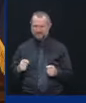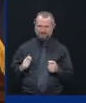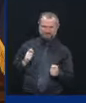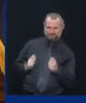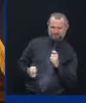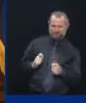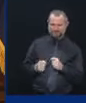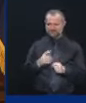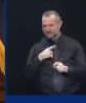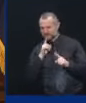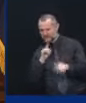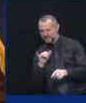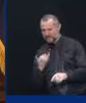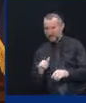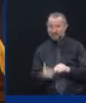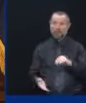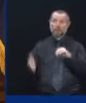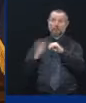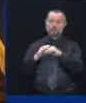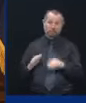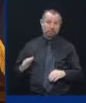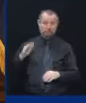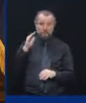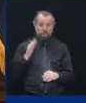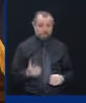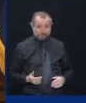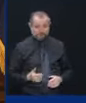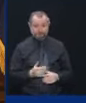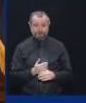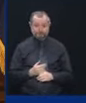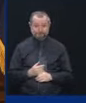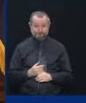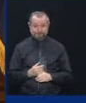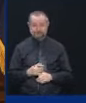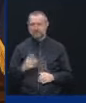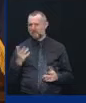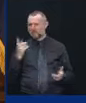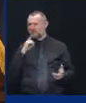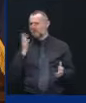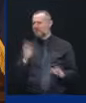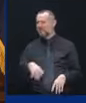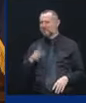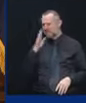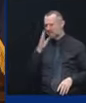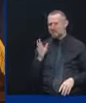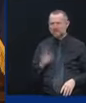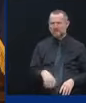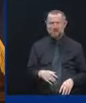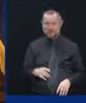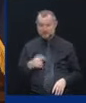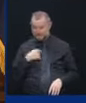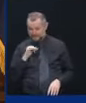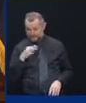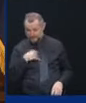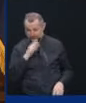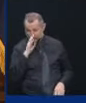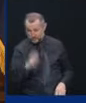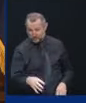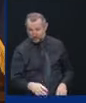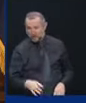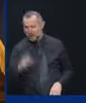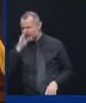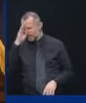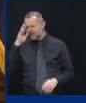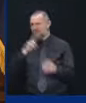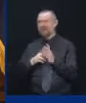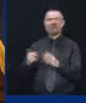COVID increase in infection rate. Well, why didn't you just ignore it? Because if we ignored it, it would have overwhelmed the hospitals, more